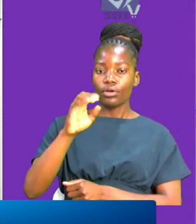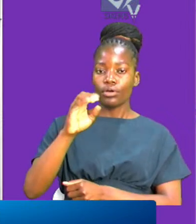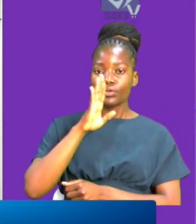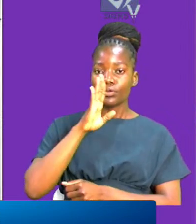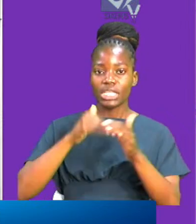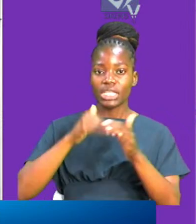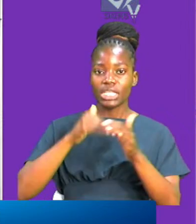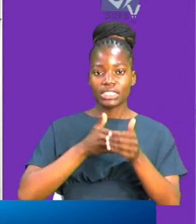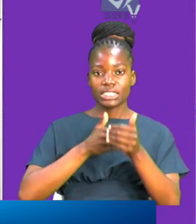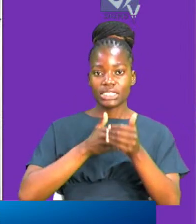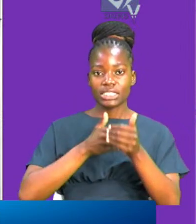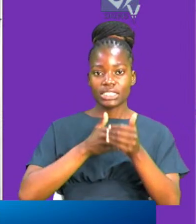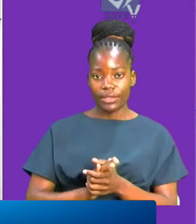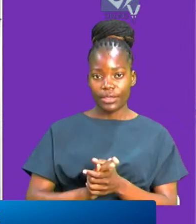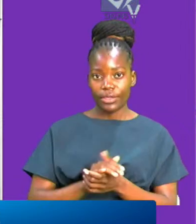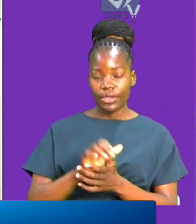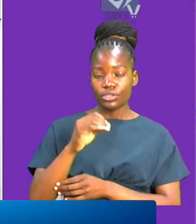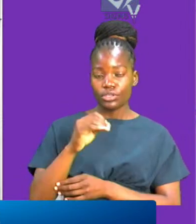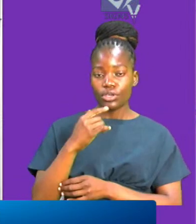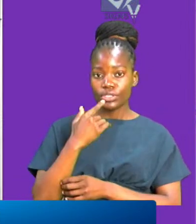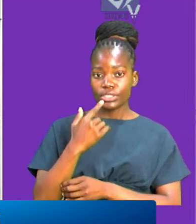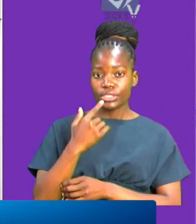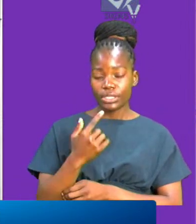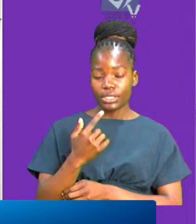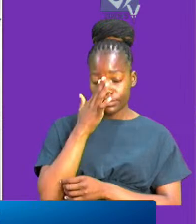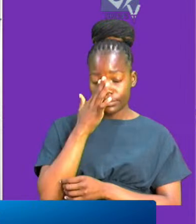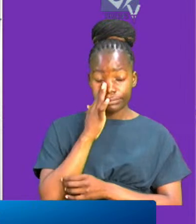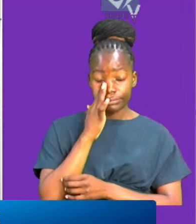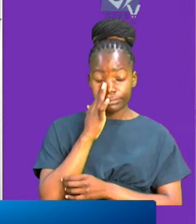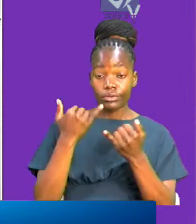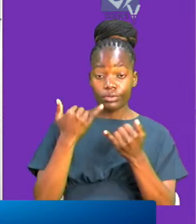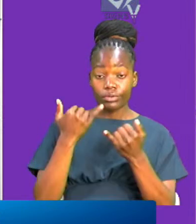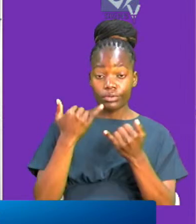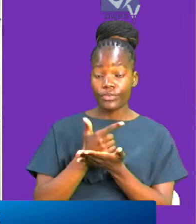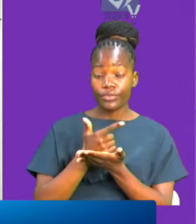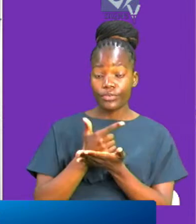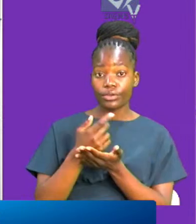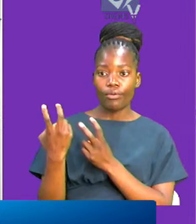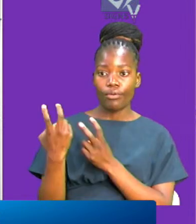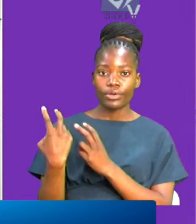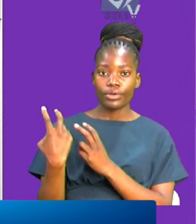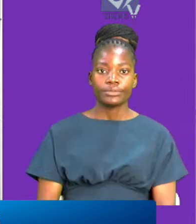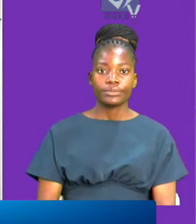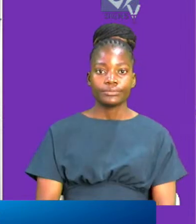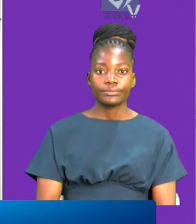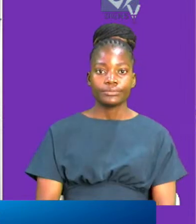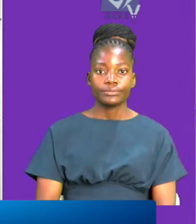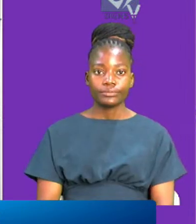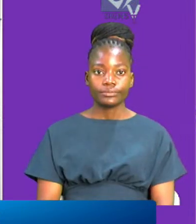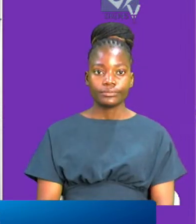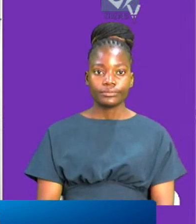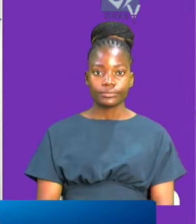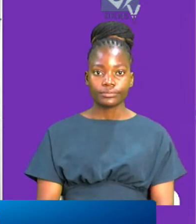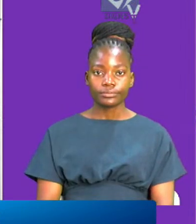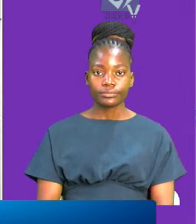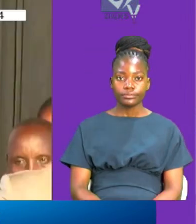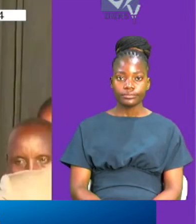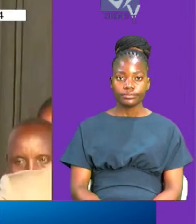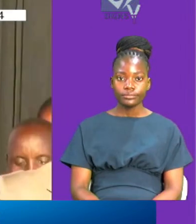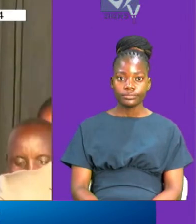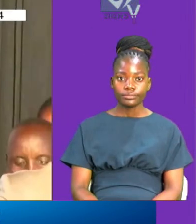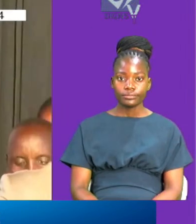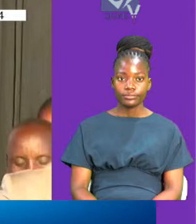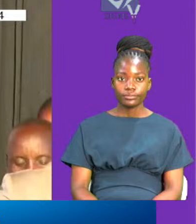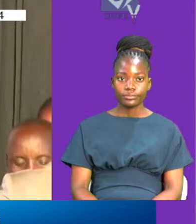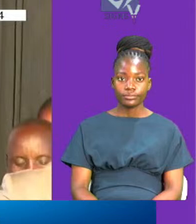kingpin, so you would say, of the mountain. Here are the dismissals by the deputy president. Let